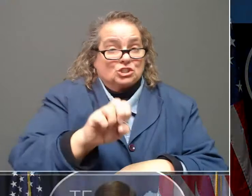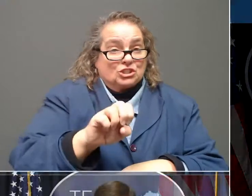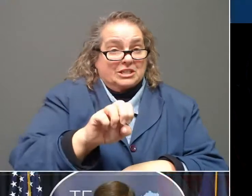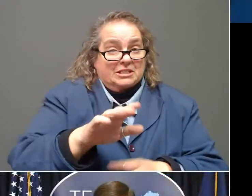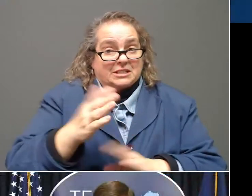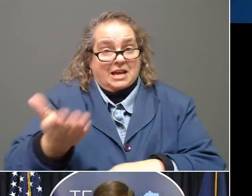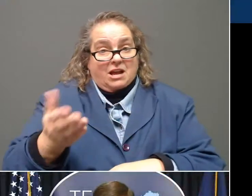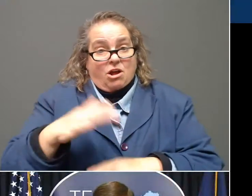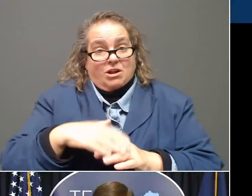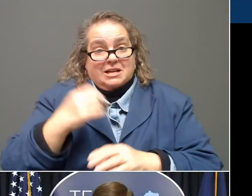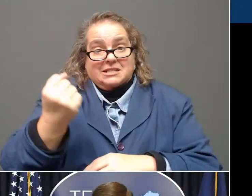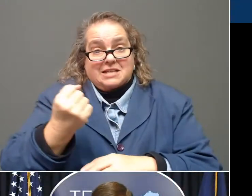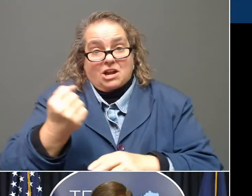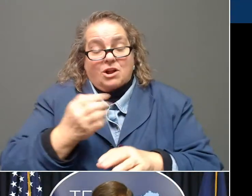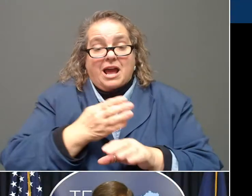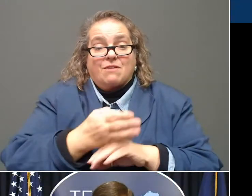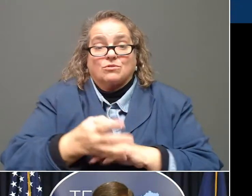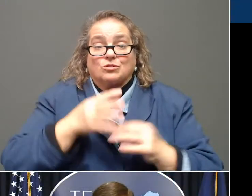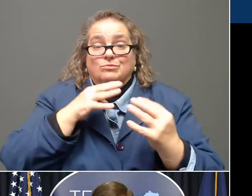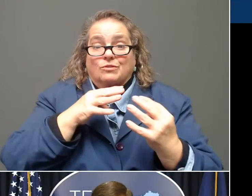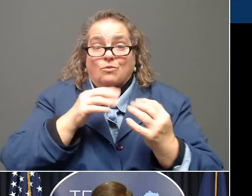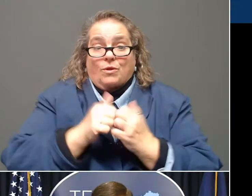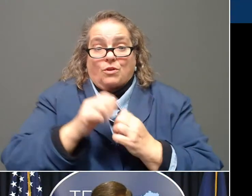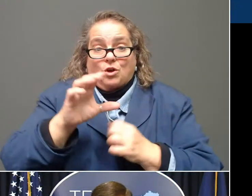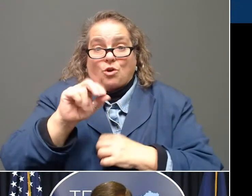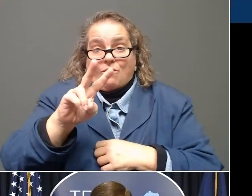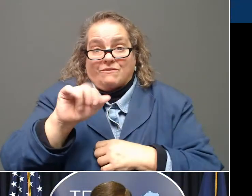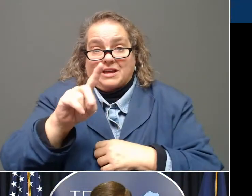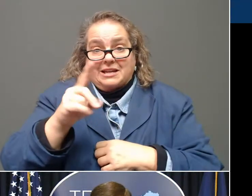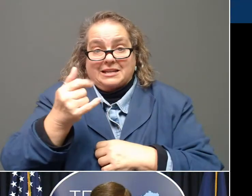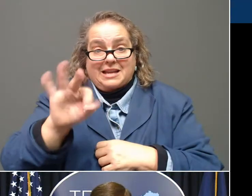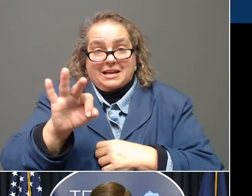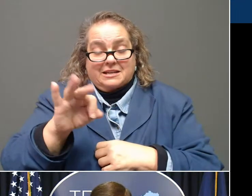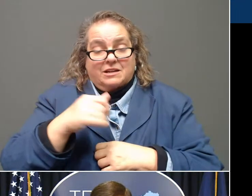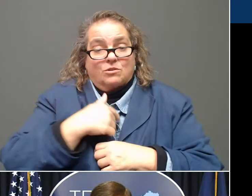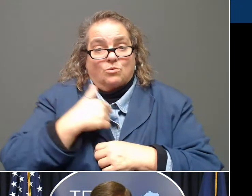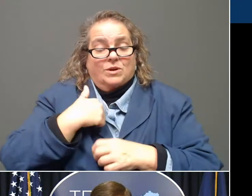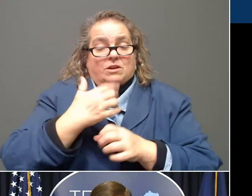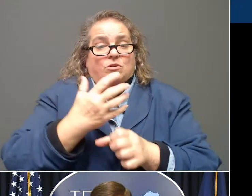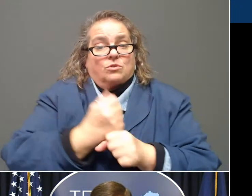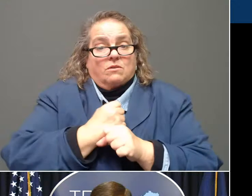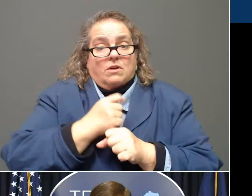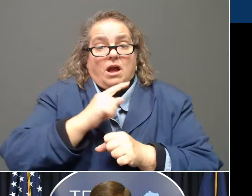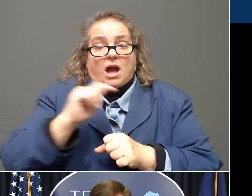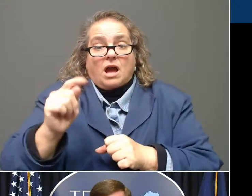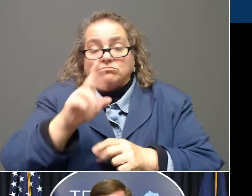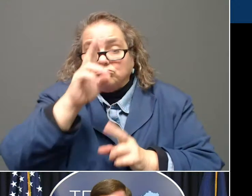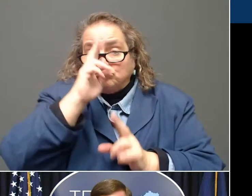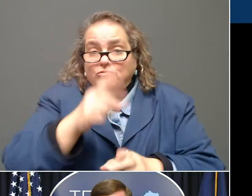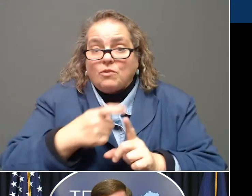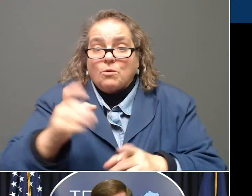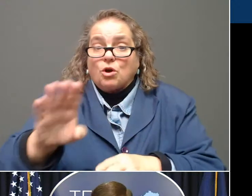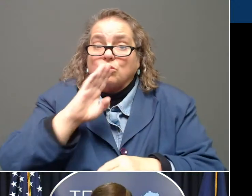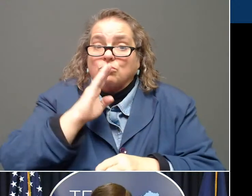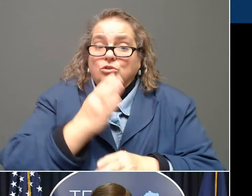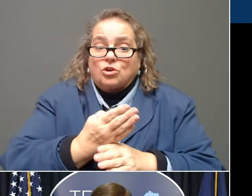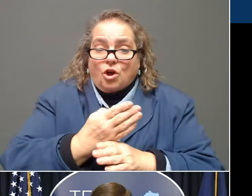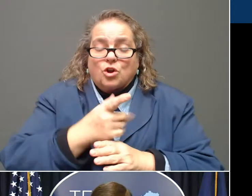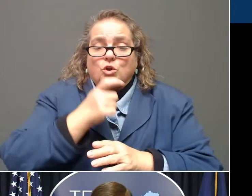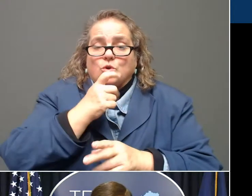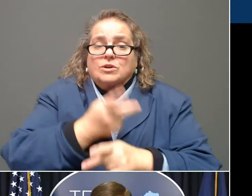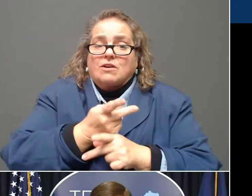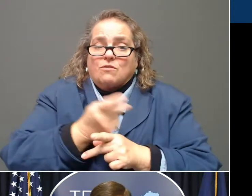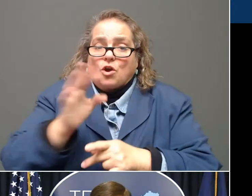family, missed by their community, maybe their congregation. Somebody who was so